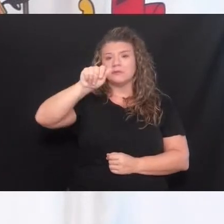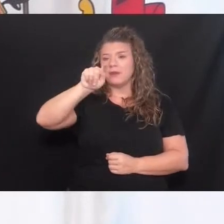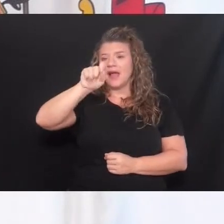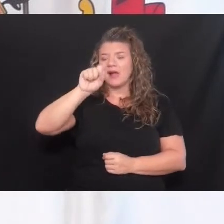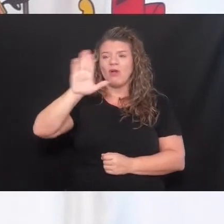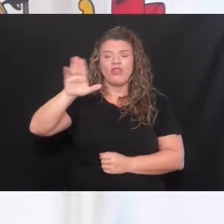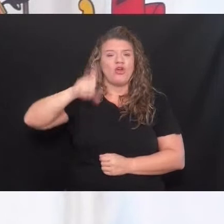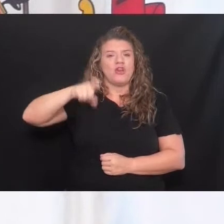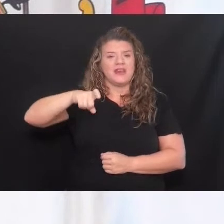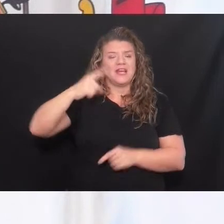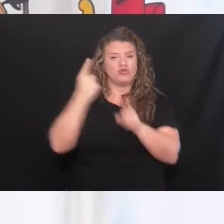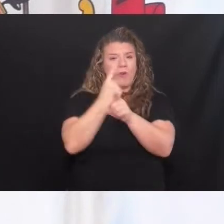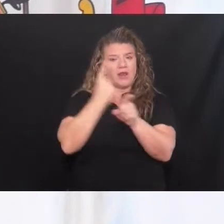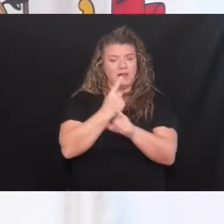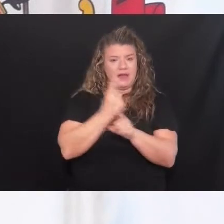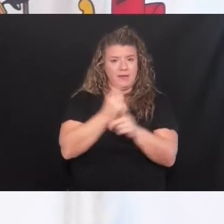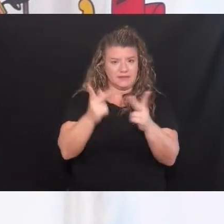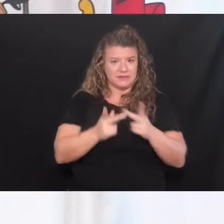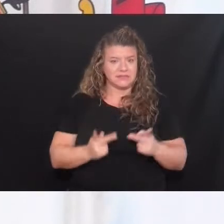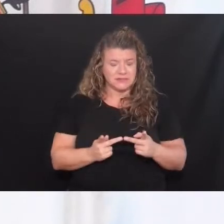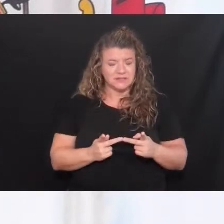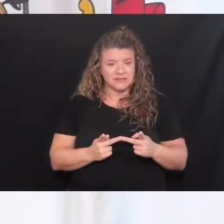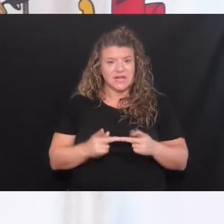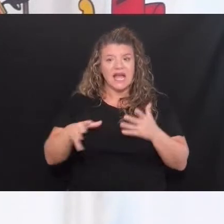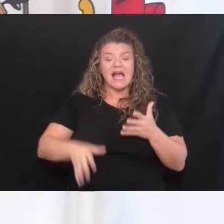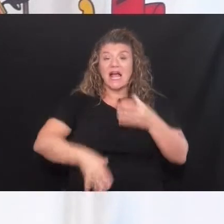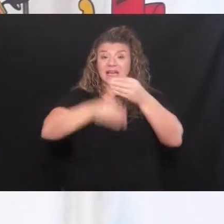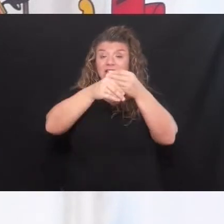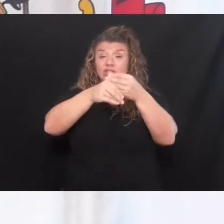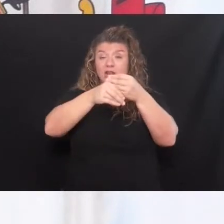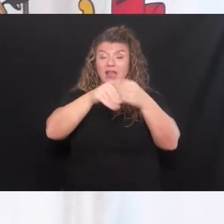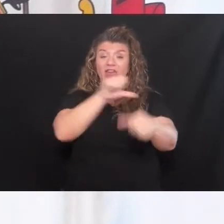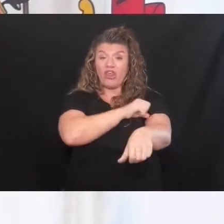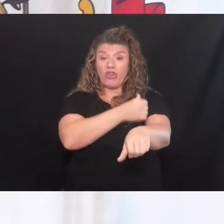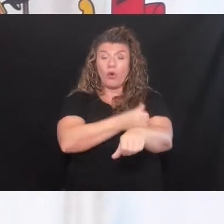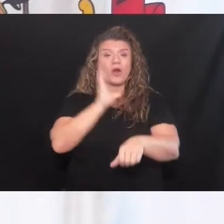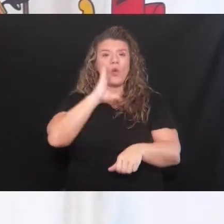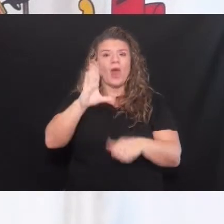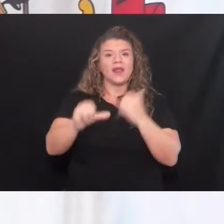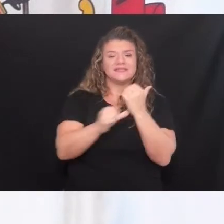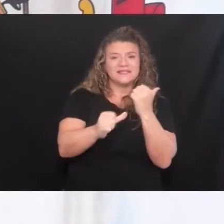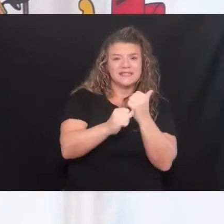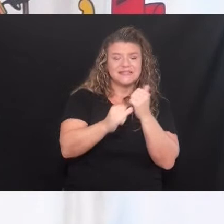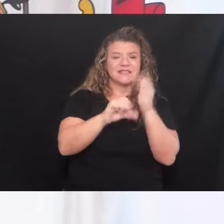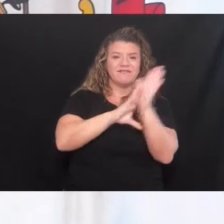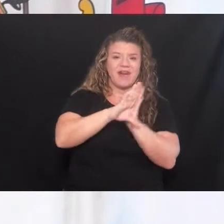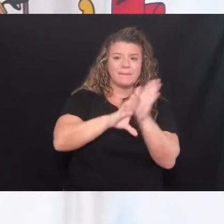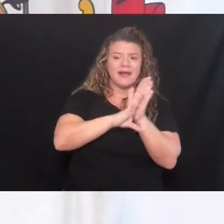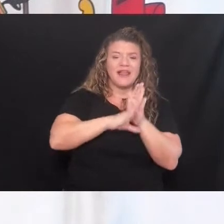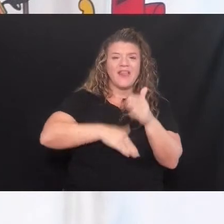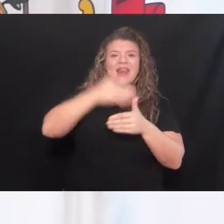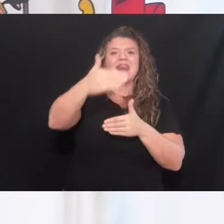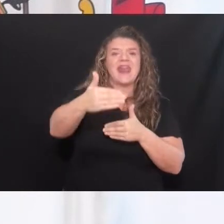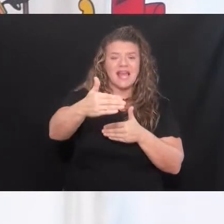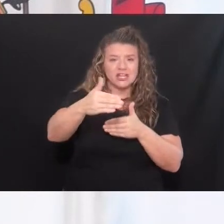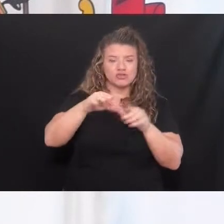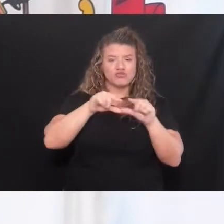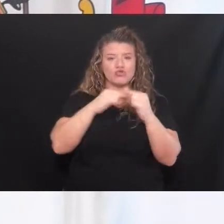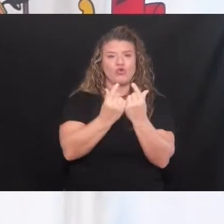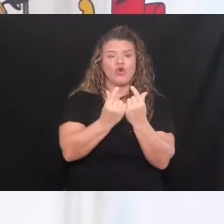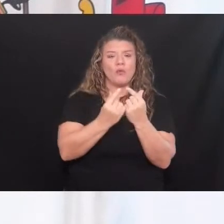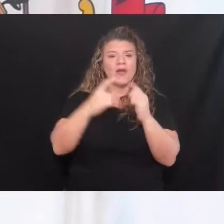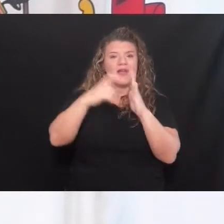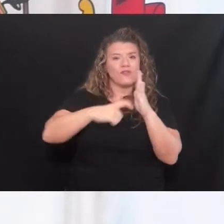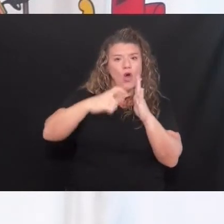needs of the regulated plants. Additionally, the authority will assist in developing the next generation of